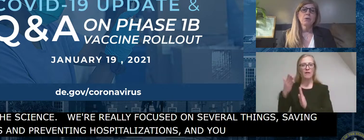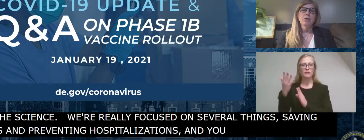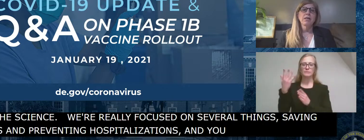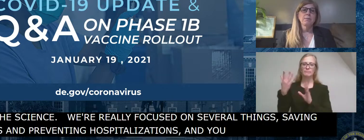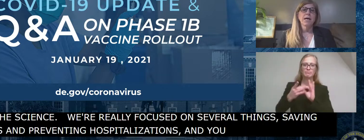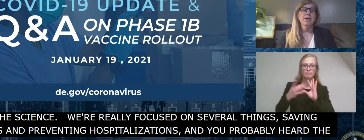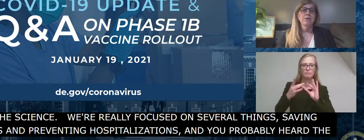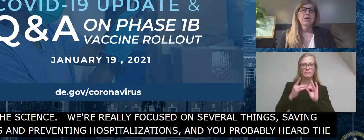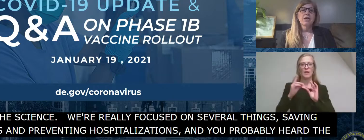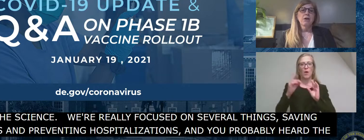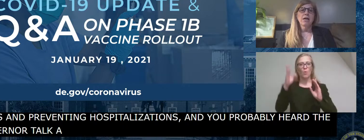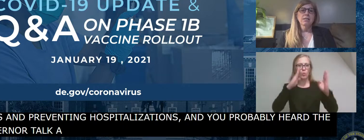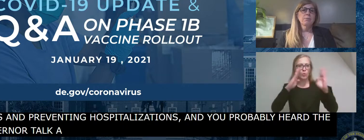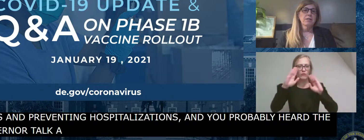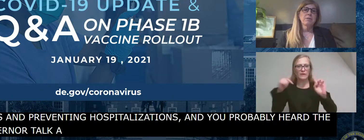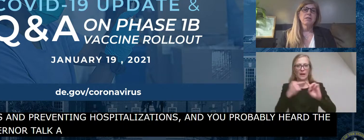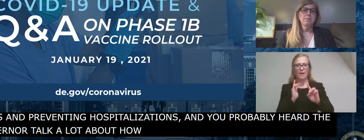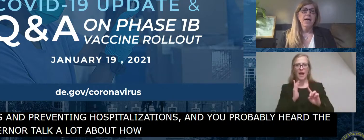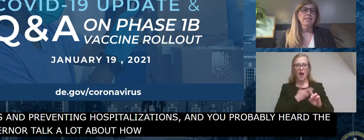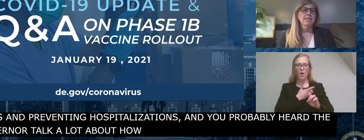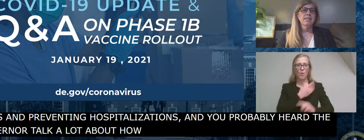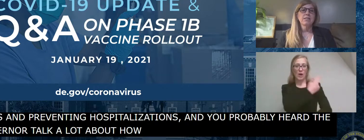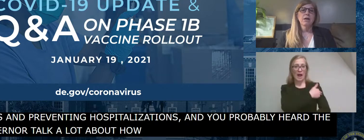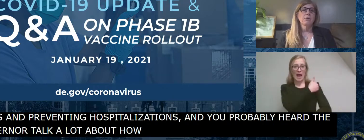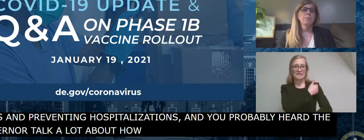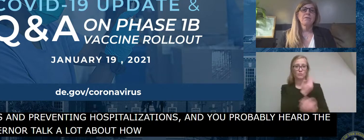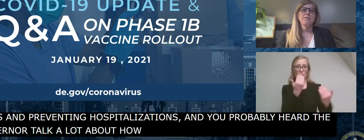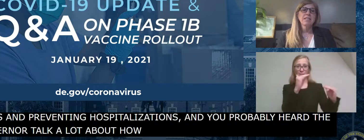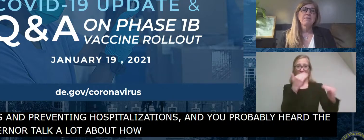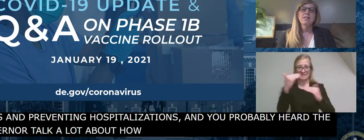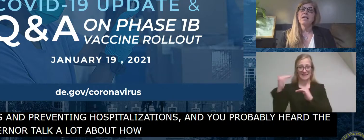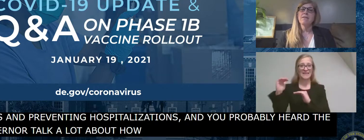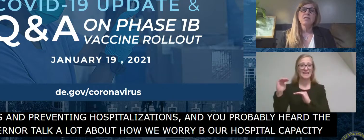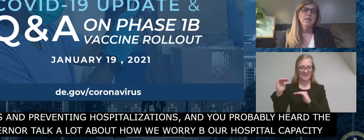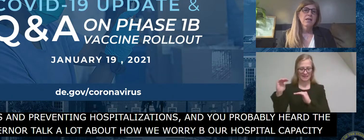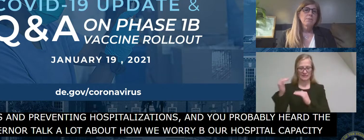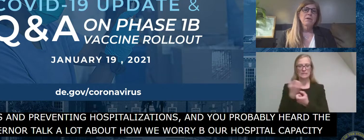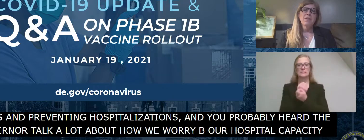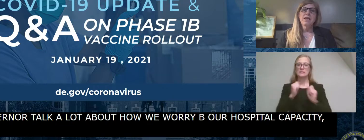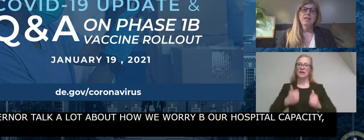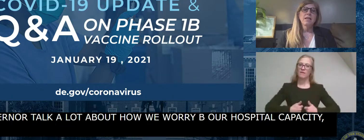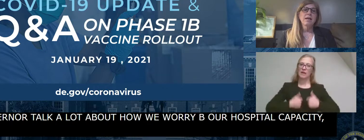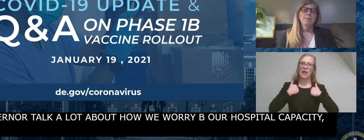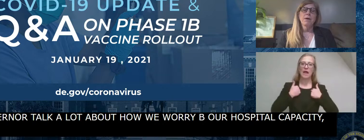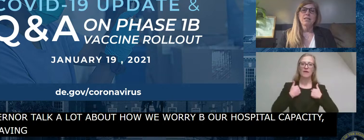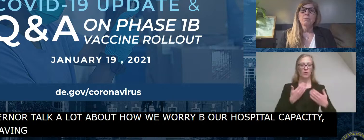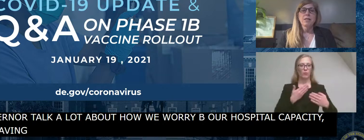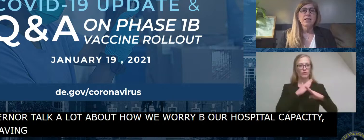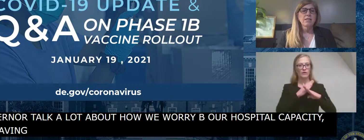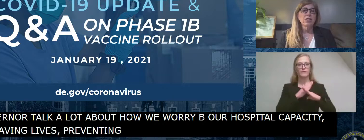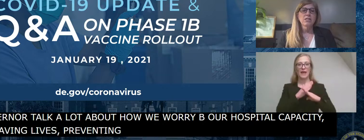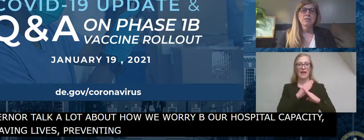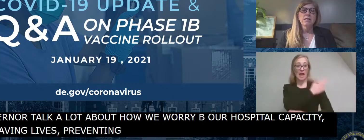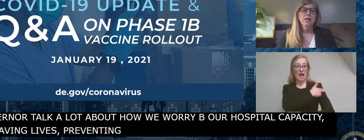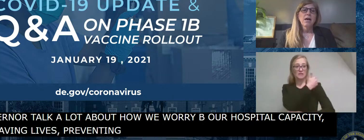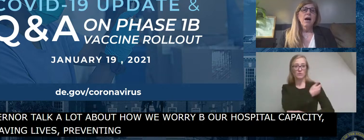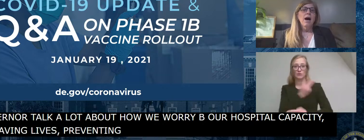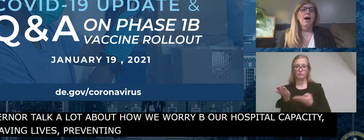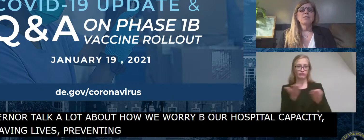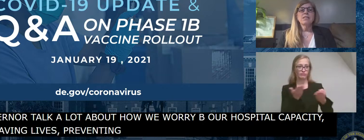we worry about our hospital capacity. So saving lives, preventing